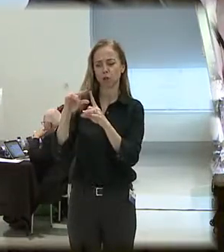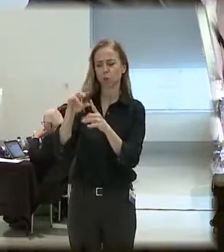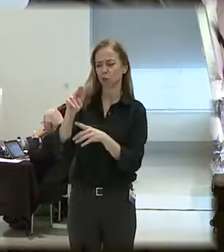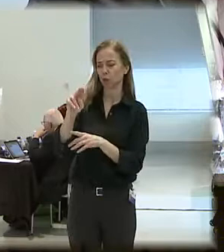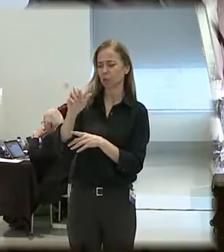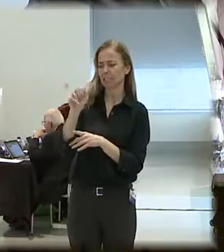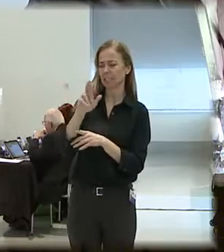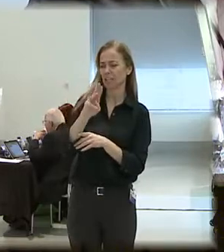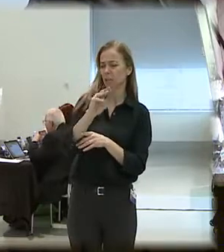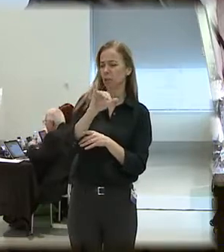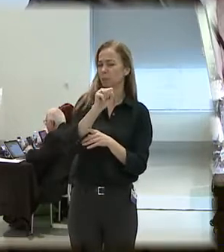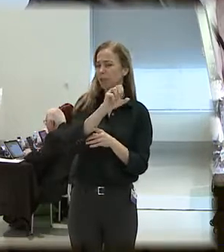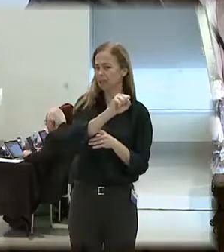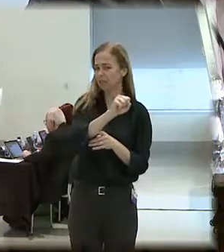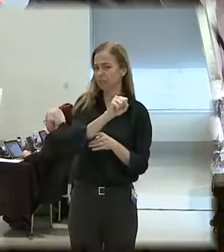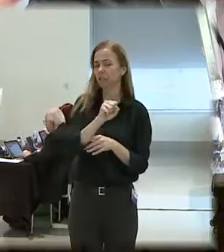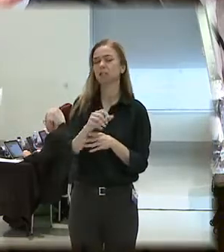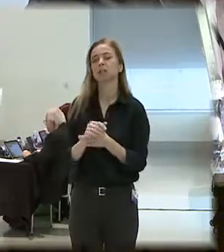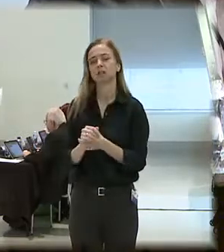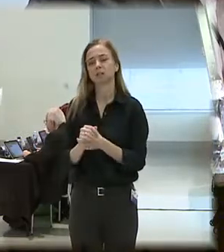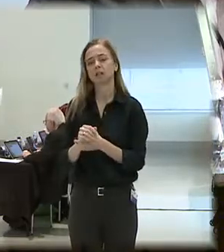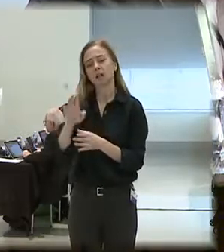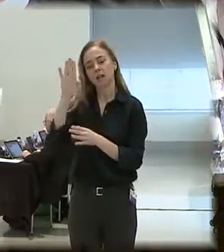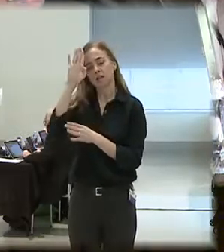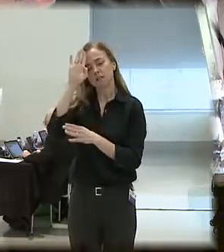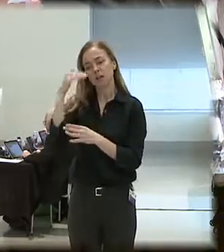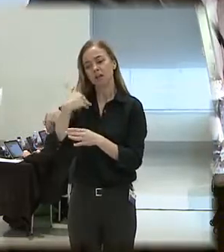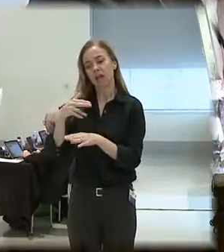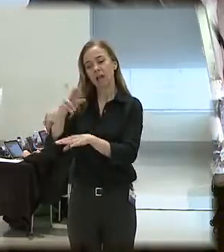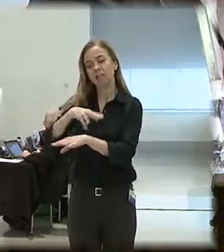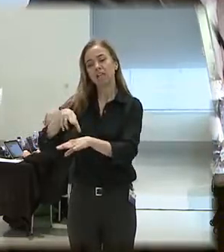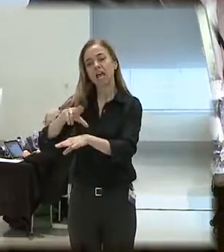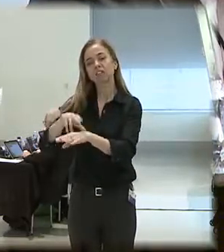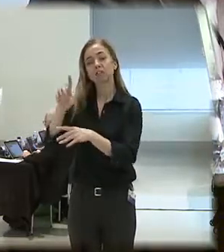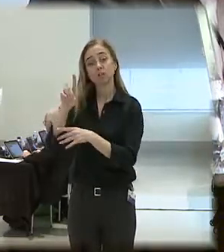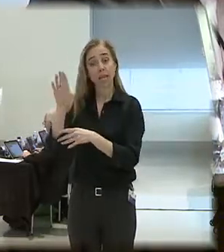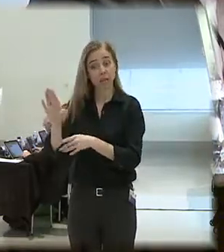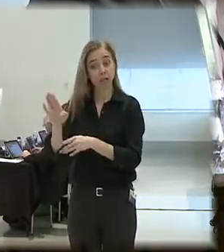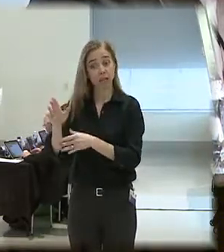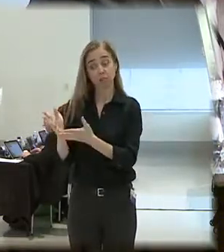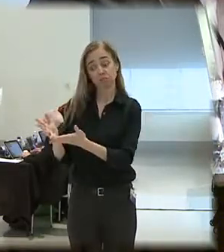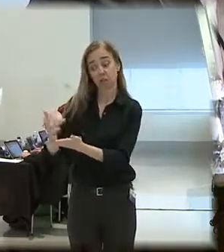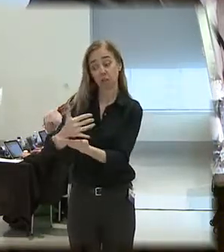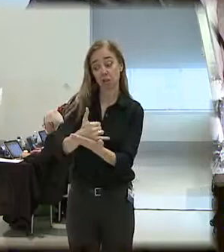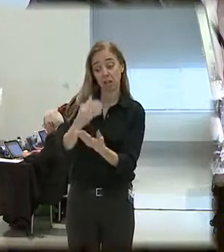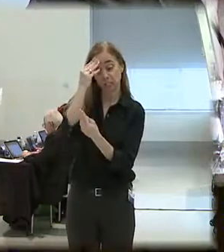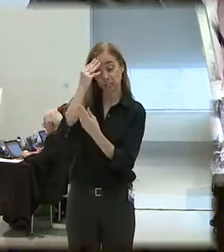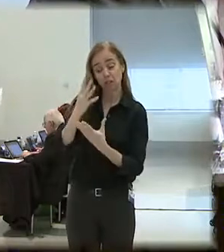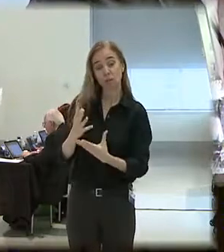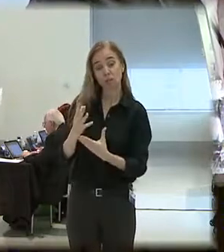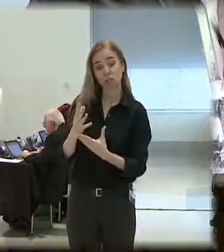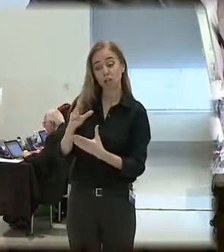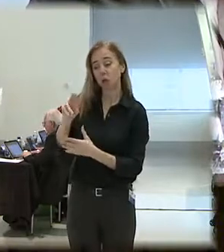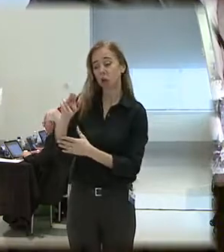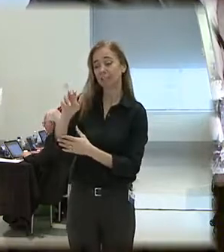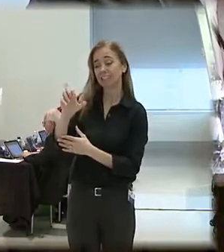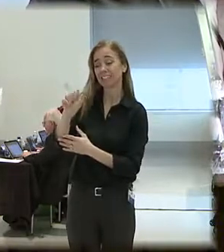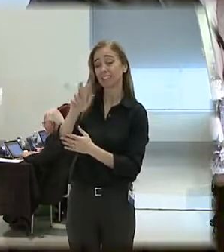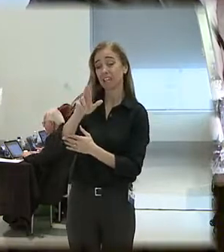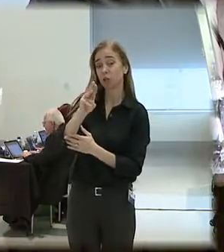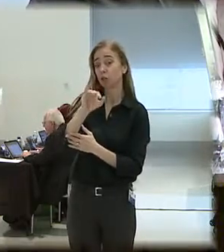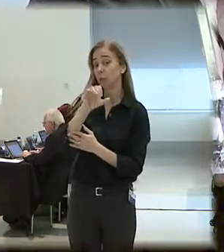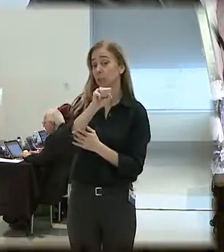you, Professor. You know, the firefighters have a national database where they collect data on near miss